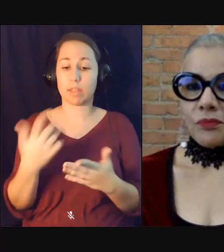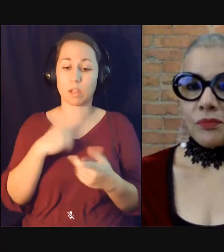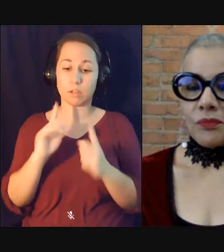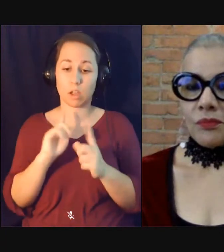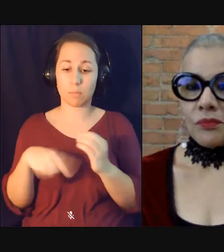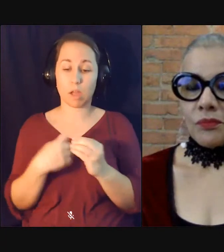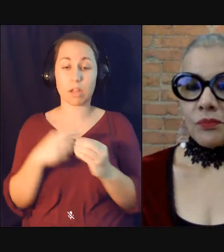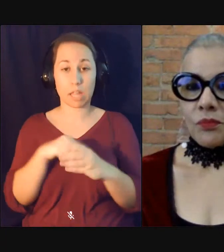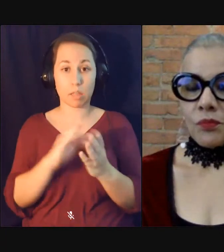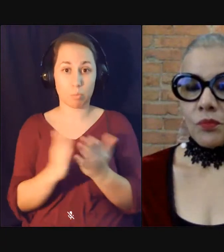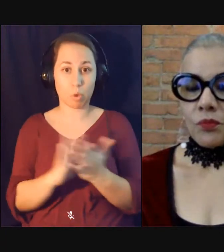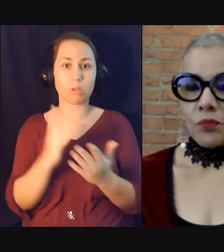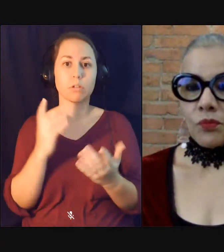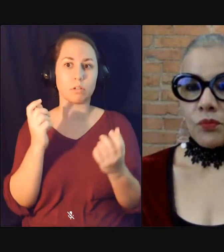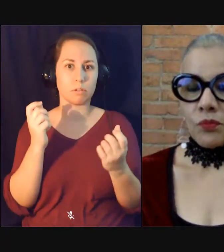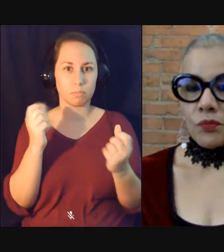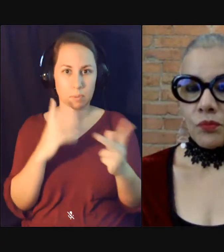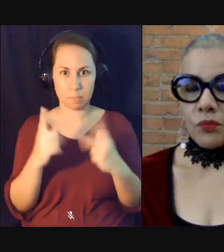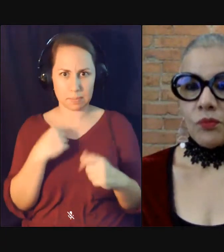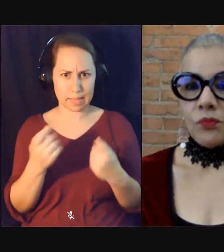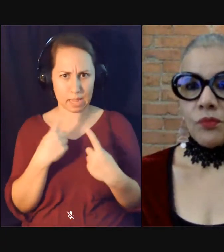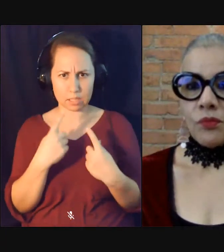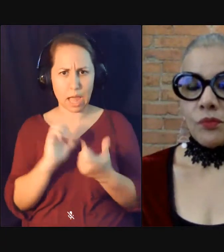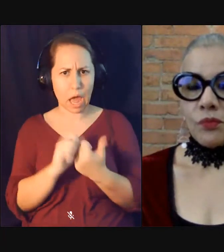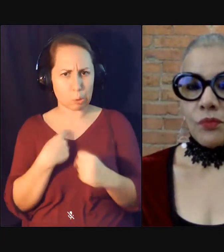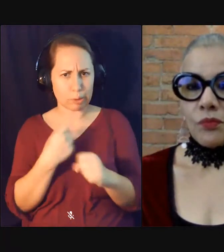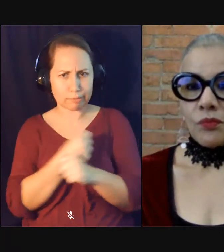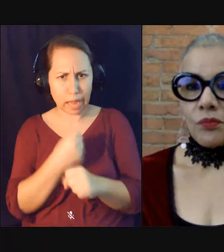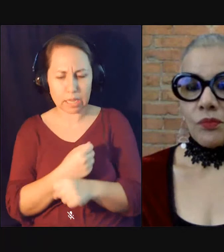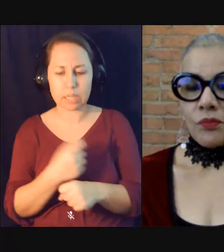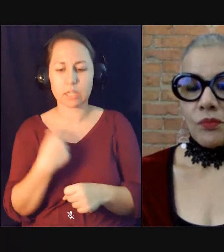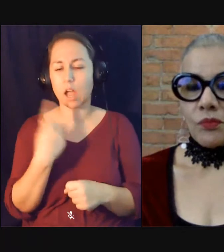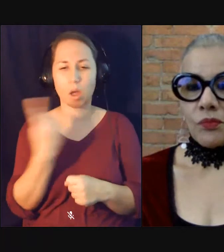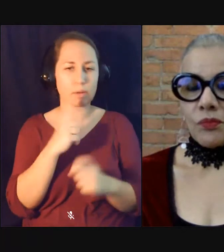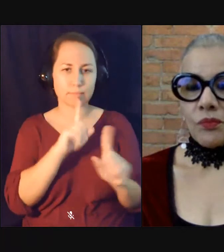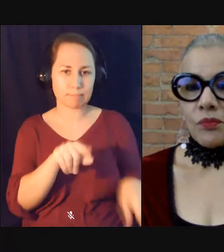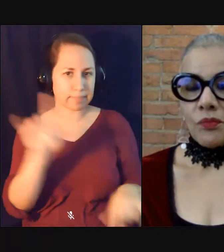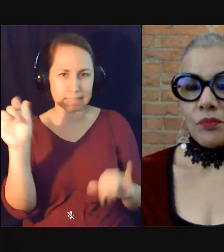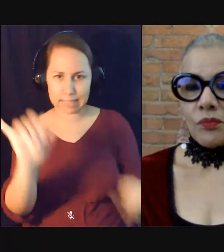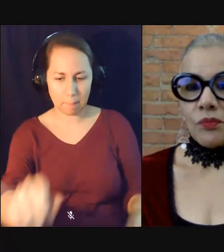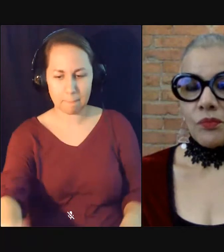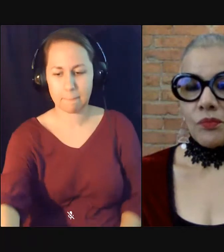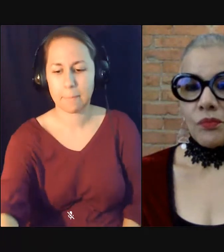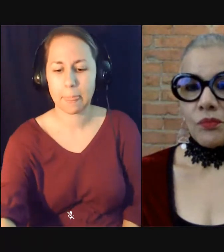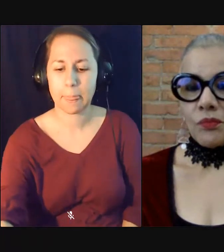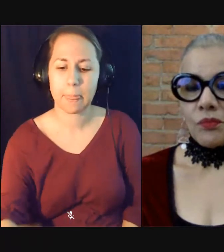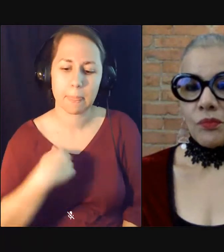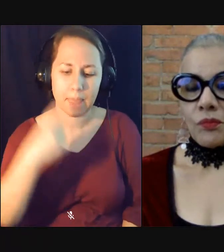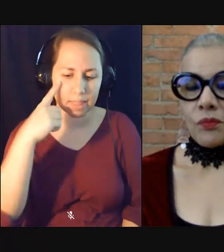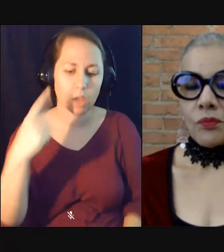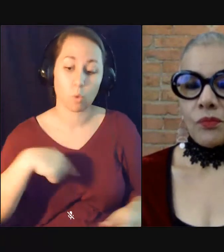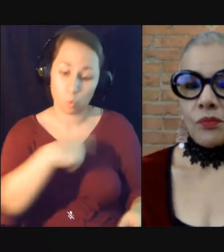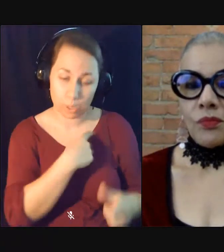when I am asked this question, how do we fight? I always say the same thing, that I think we as a